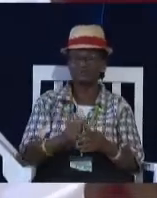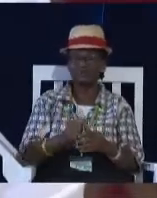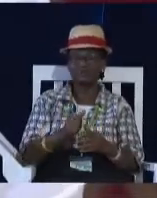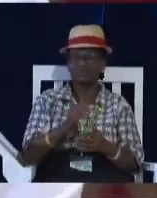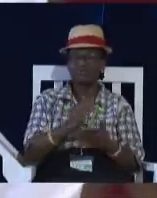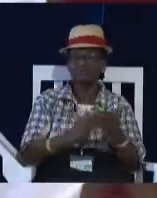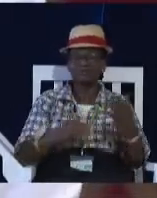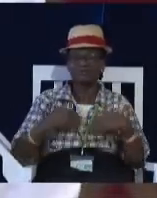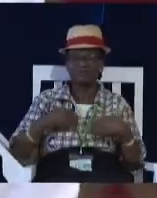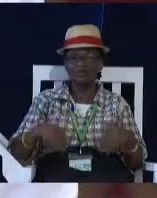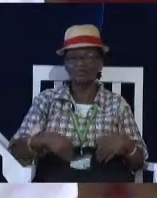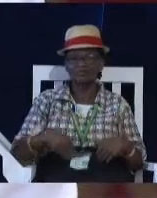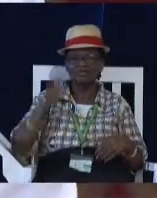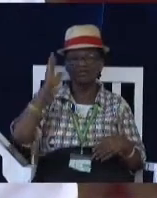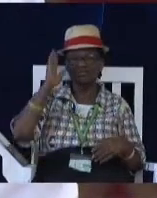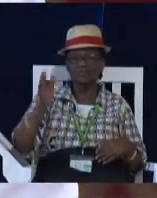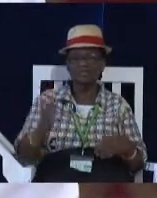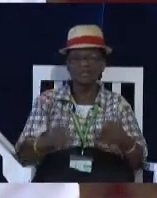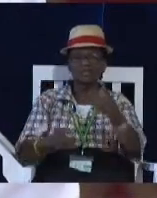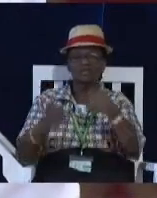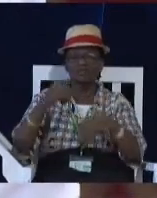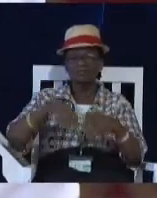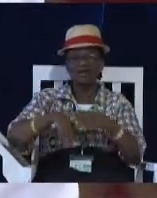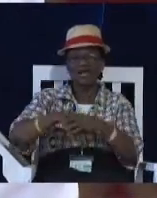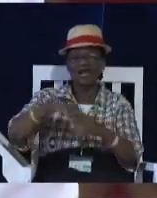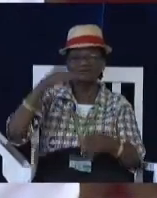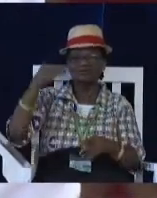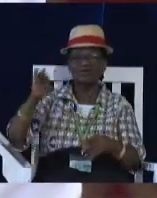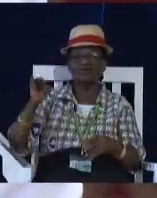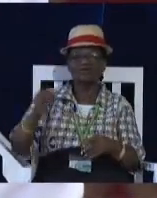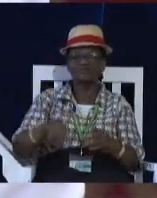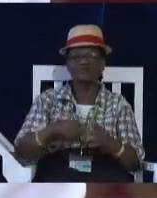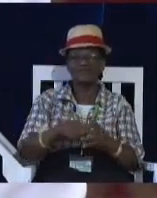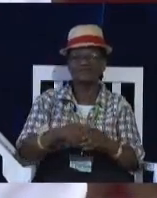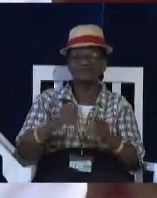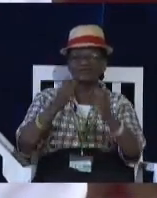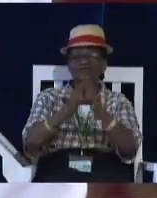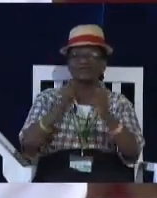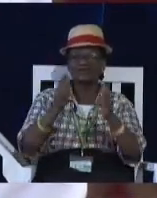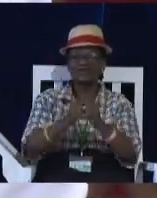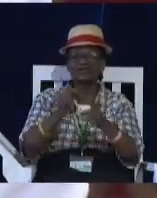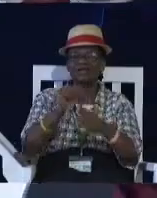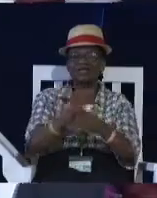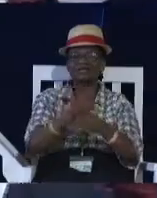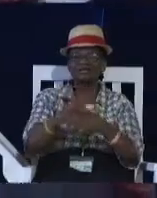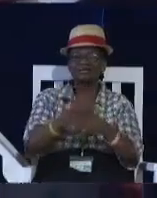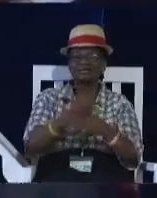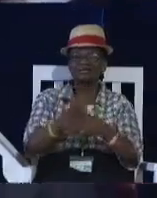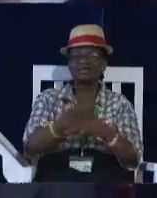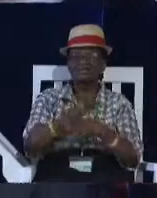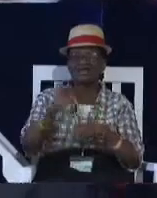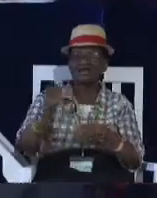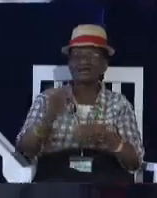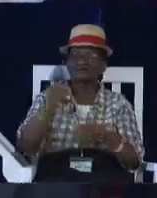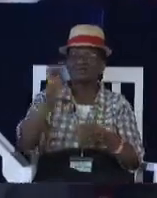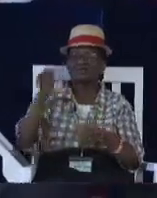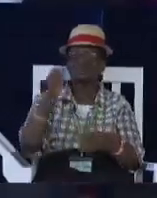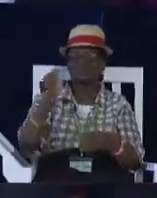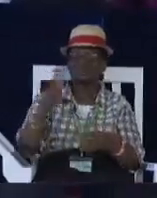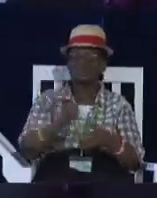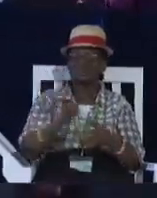somebody will come out of this Congress sharing testimonies that will frighten you.